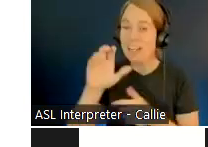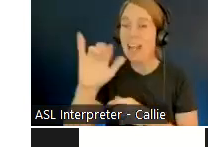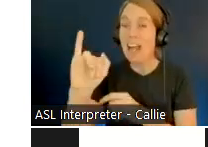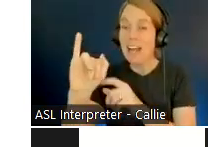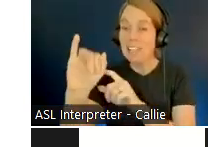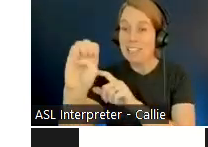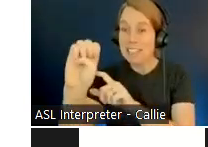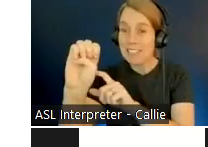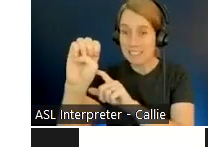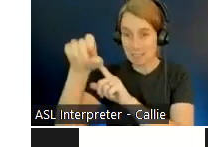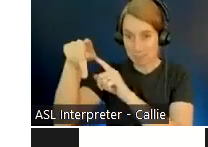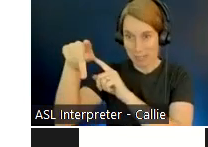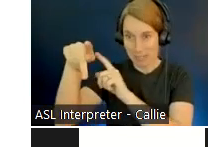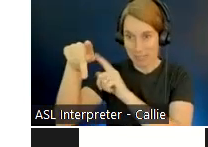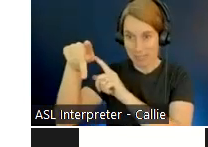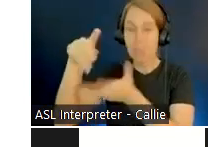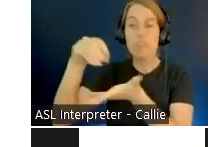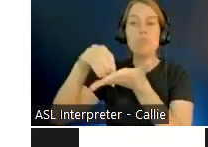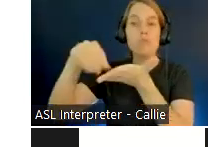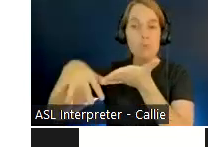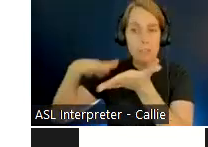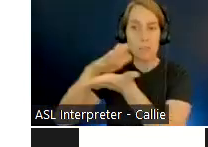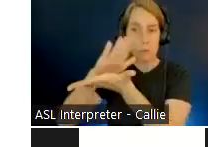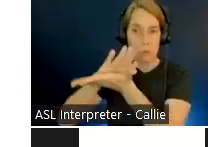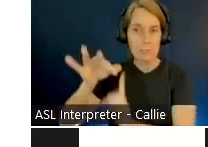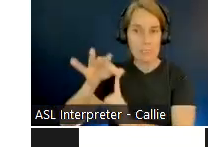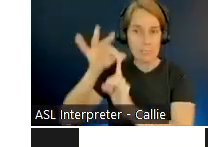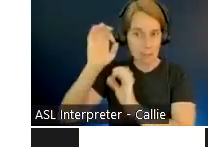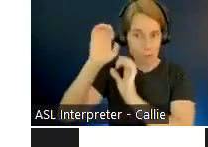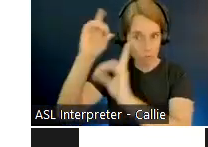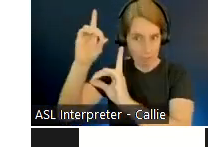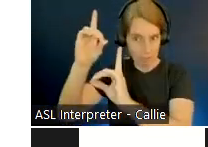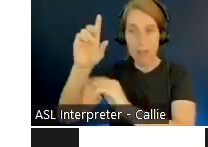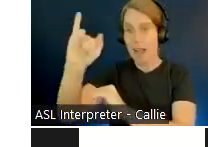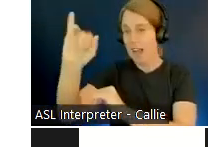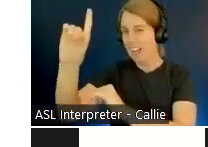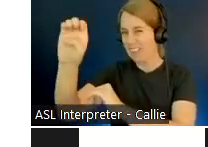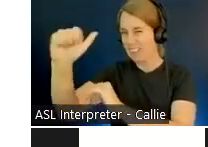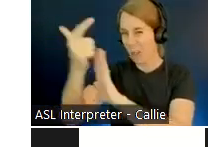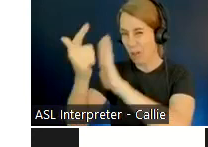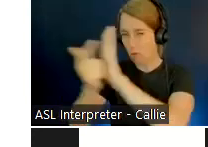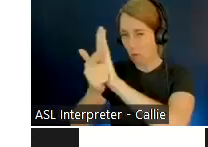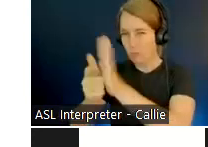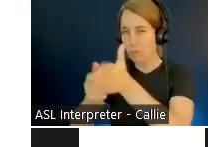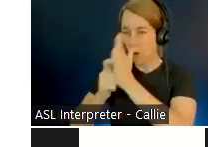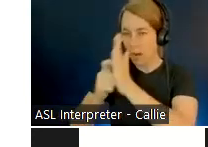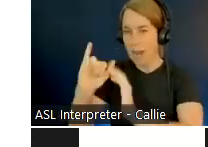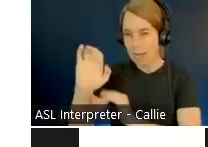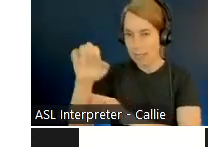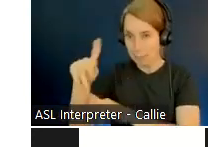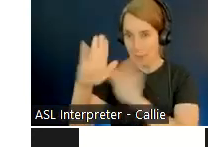a student in special education has under the IDEA. An